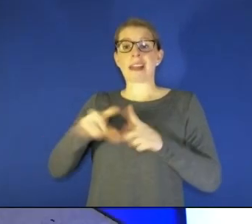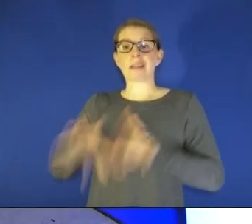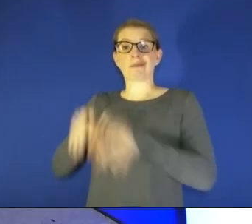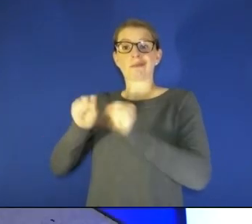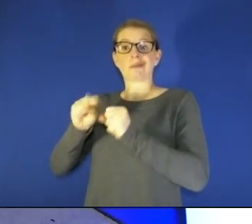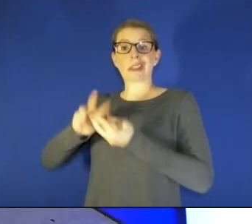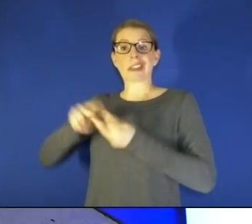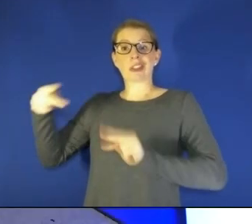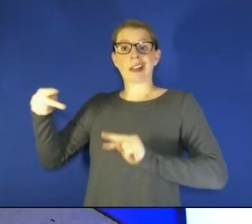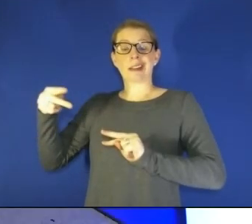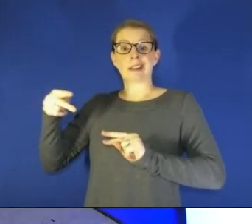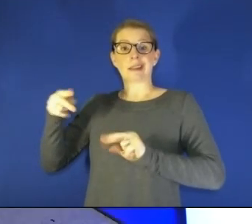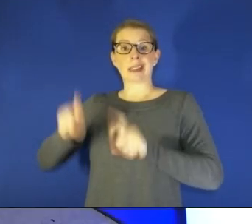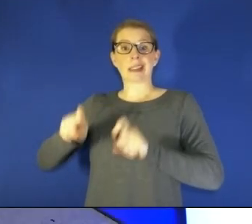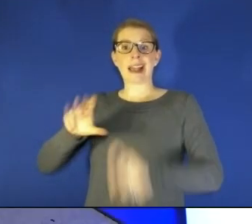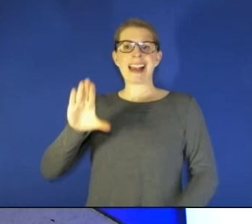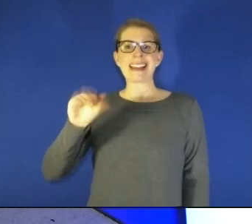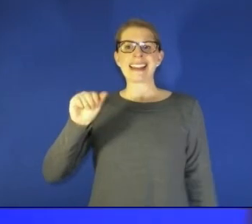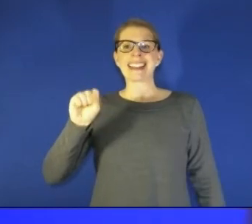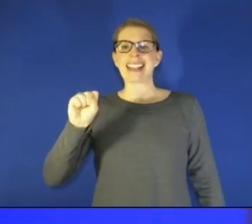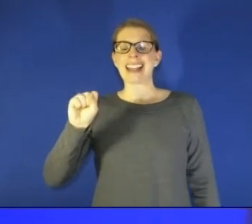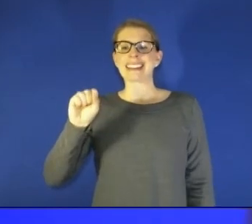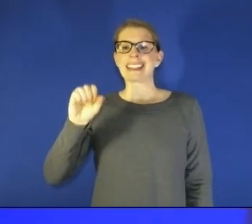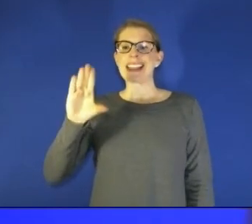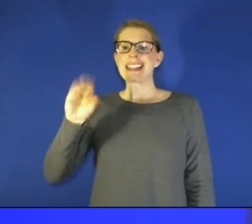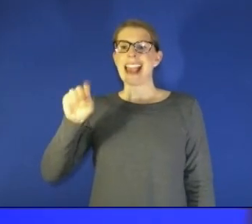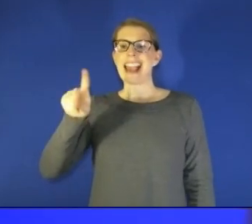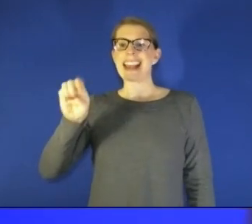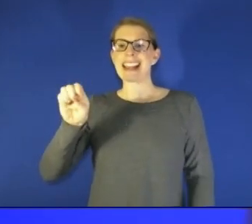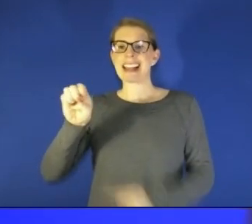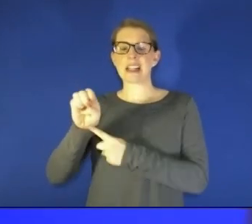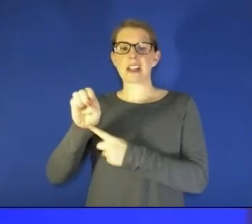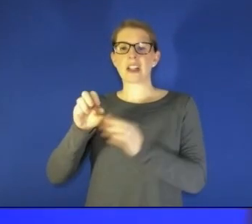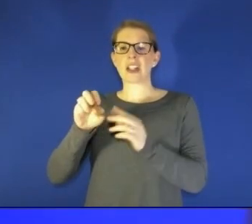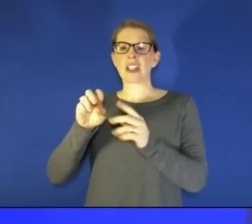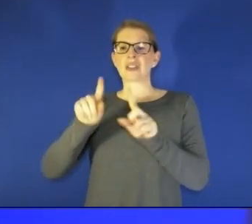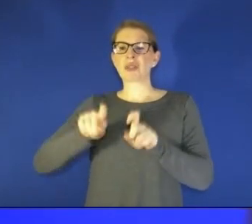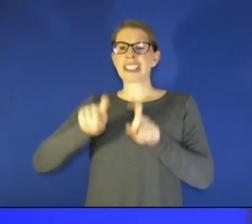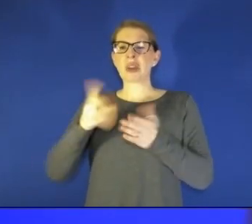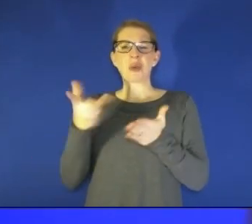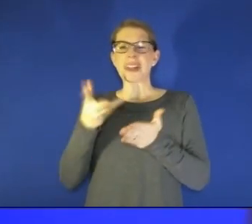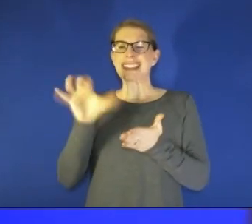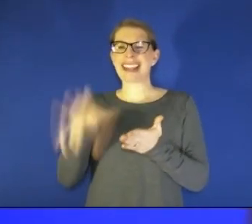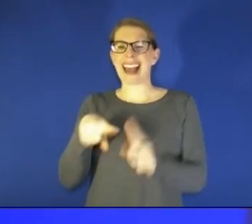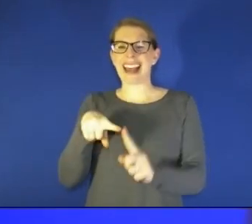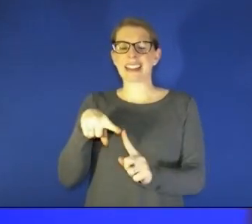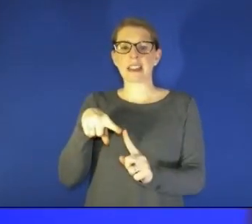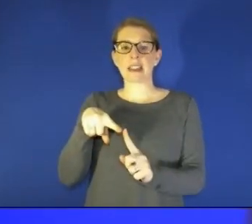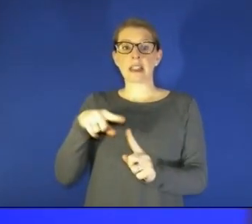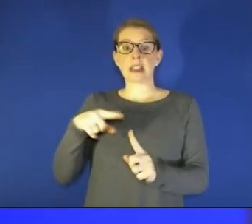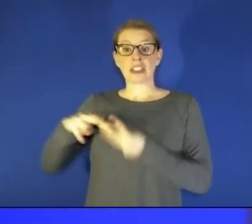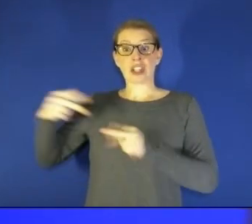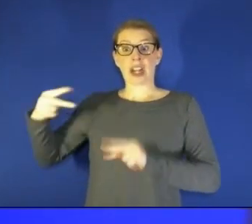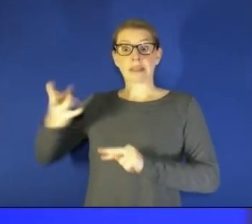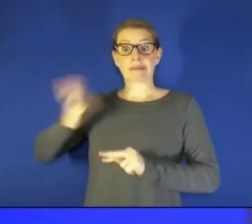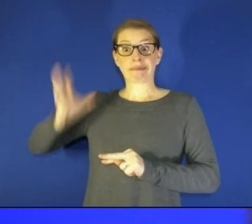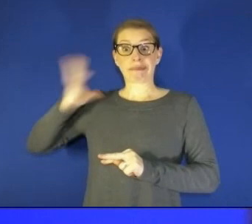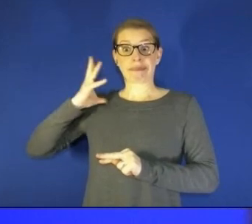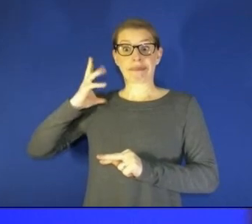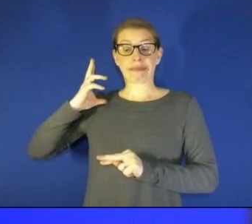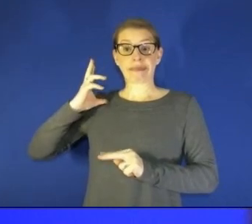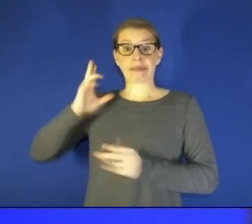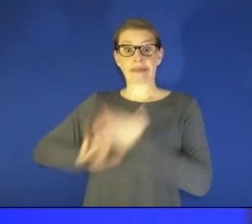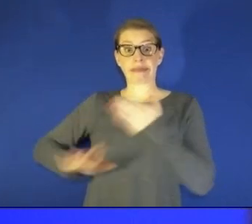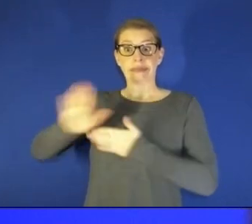Cascade screening? So Cascade screening is, for anybody who took genetics back in college, it's when you draw